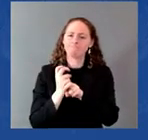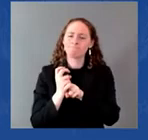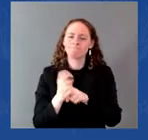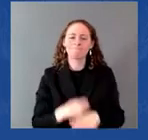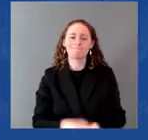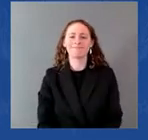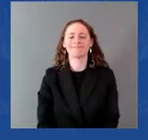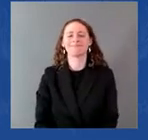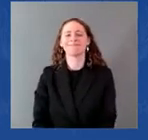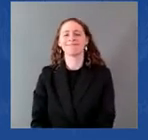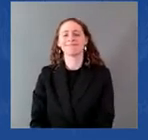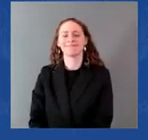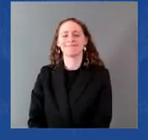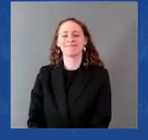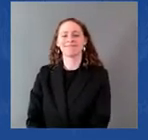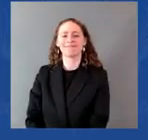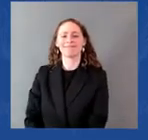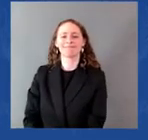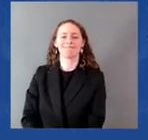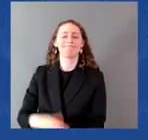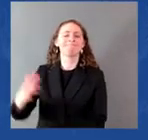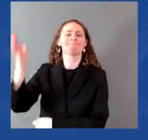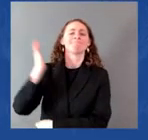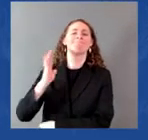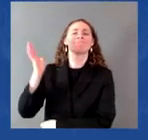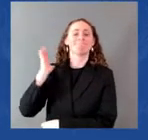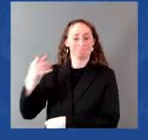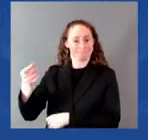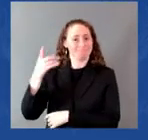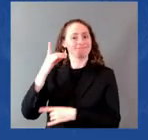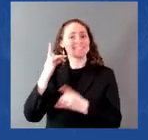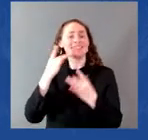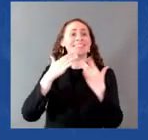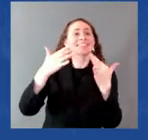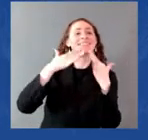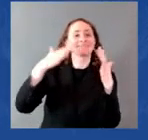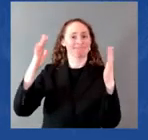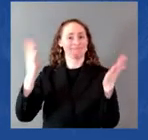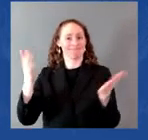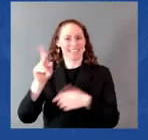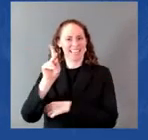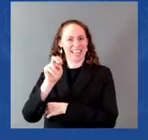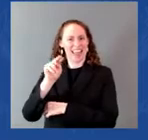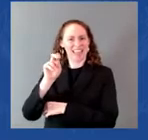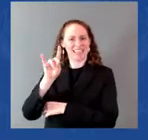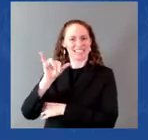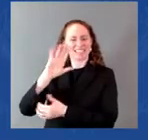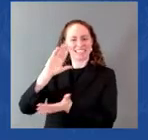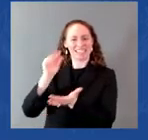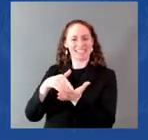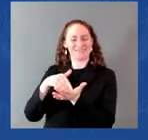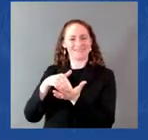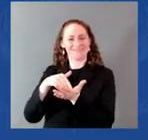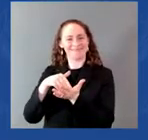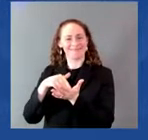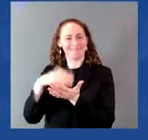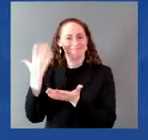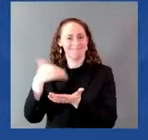Later this evening, he returns with a well-deserved honor. Congratulations, Justino. I think you deserve